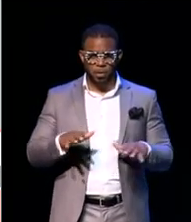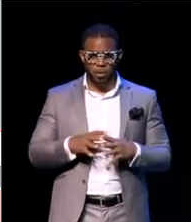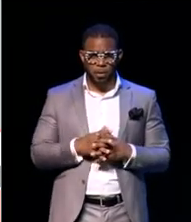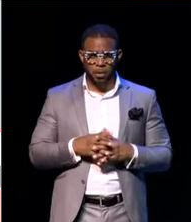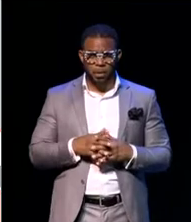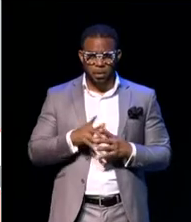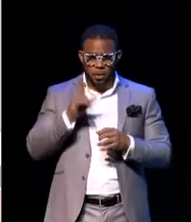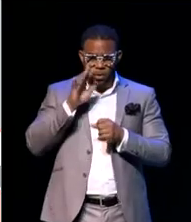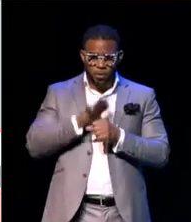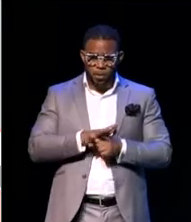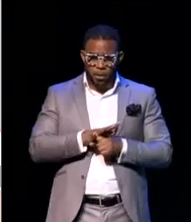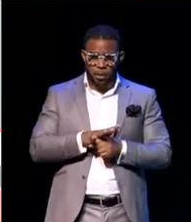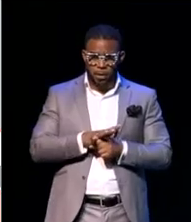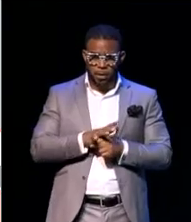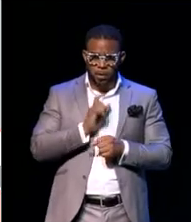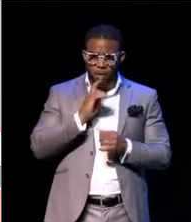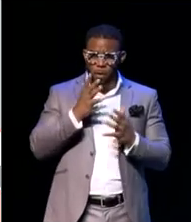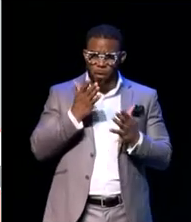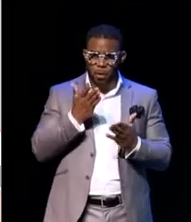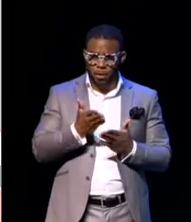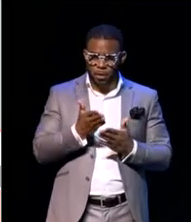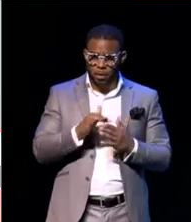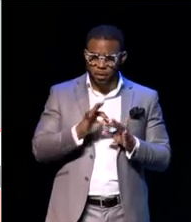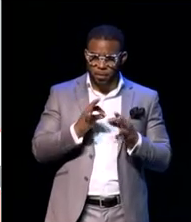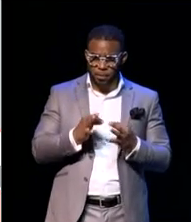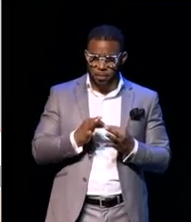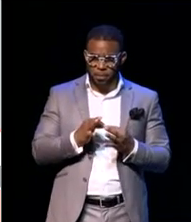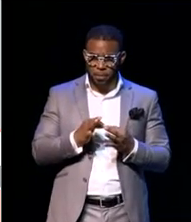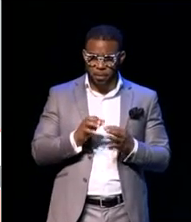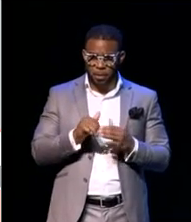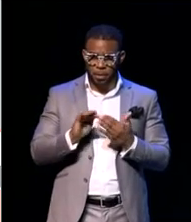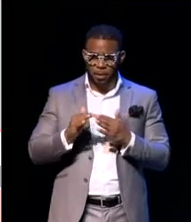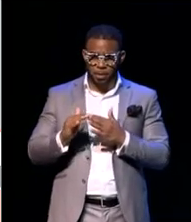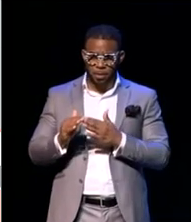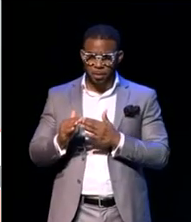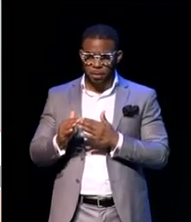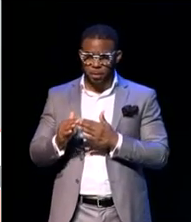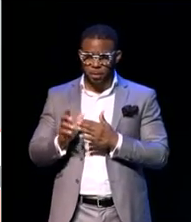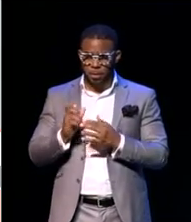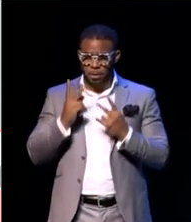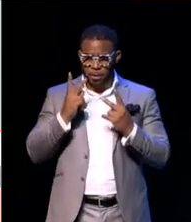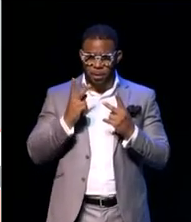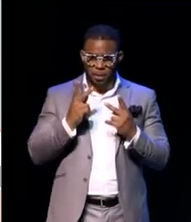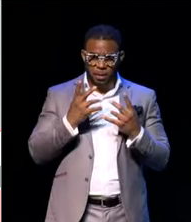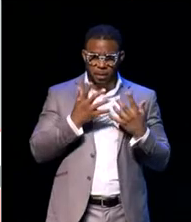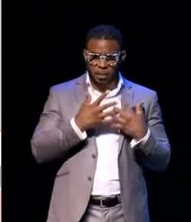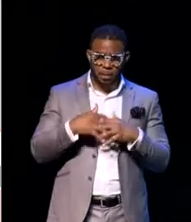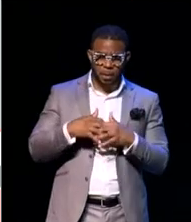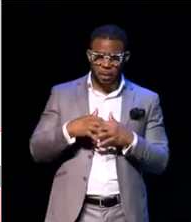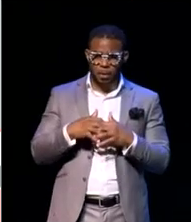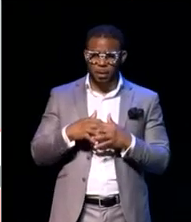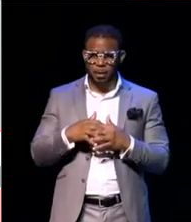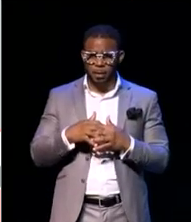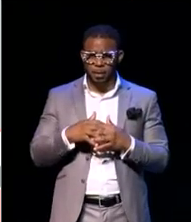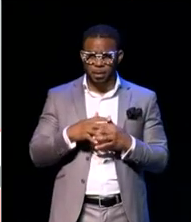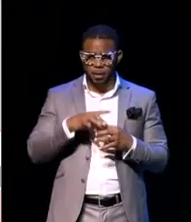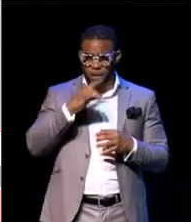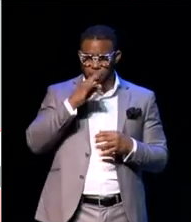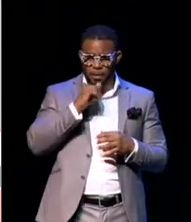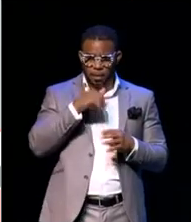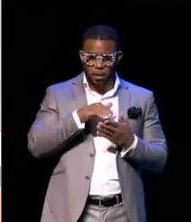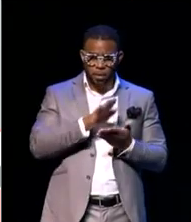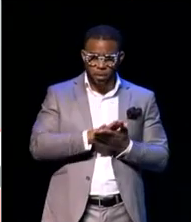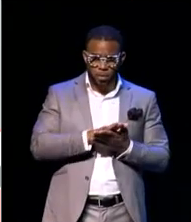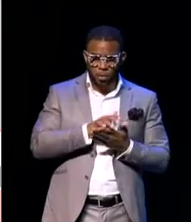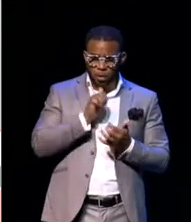The stresses that were already there on families and in the community, we're seeing play out. And kids aren't in